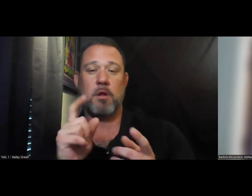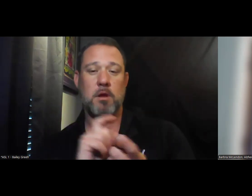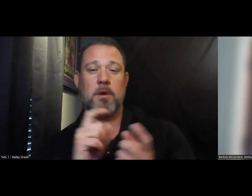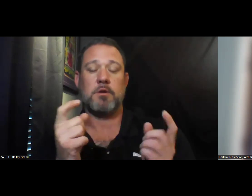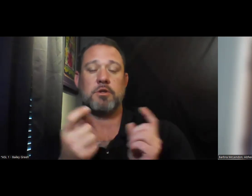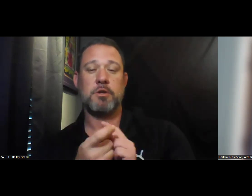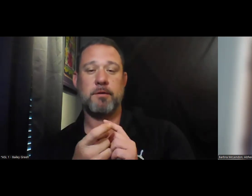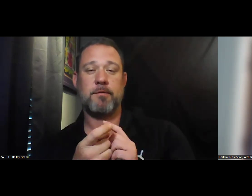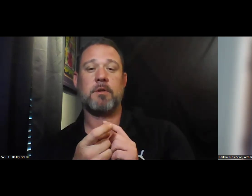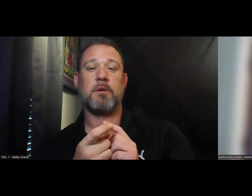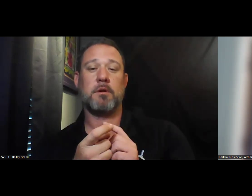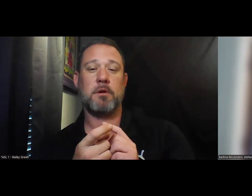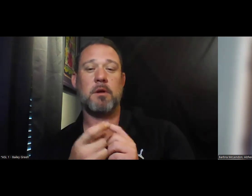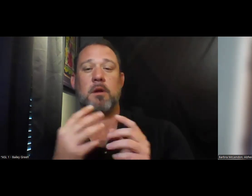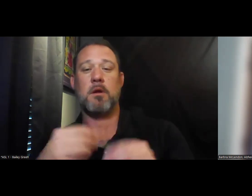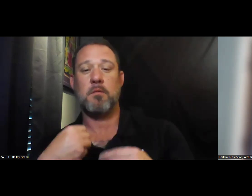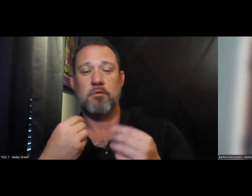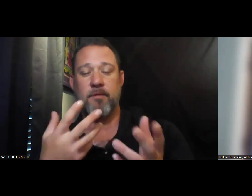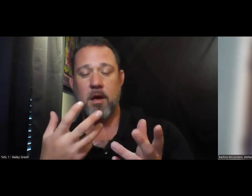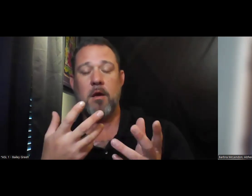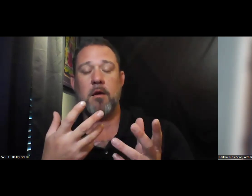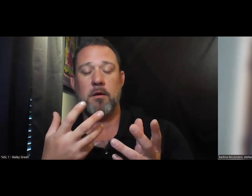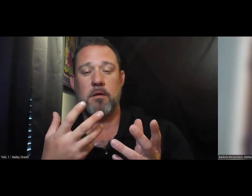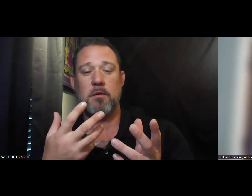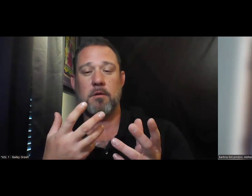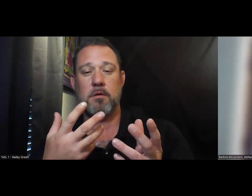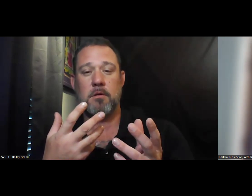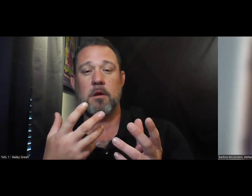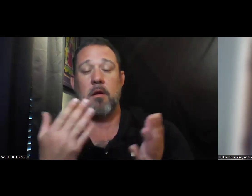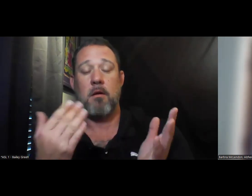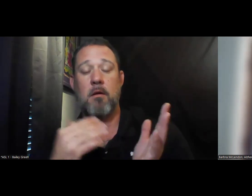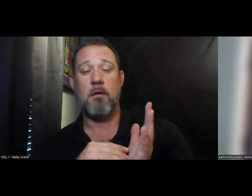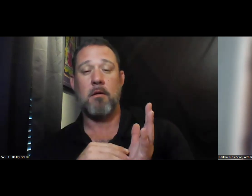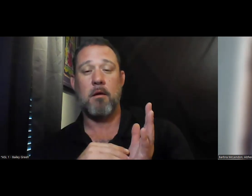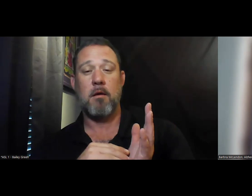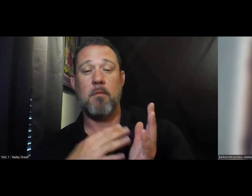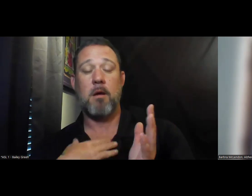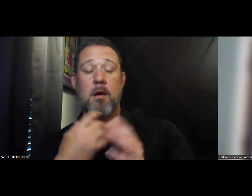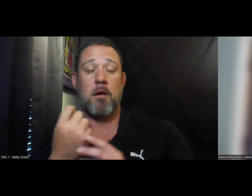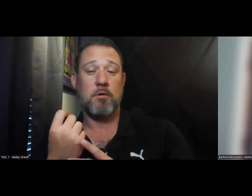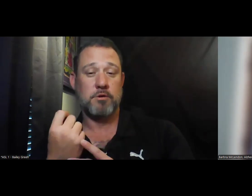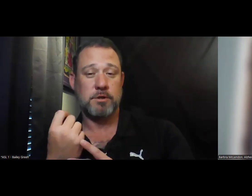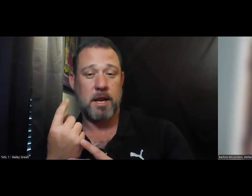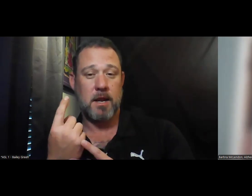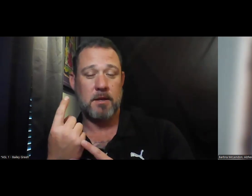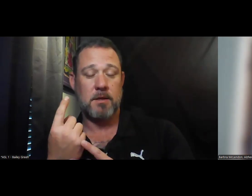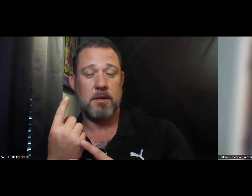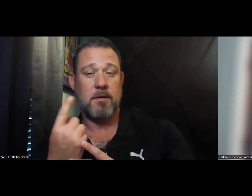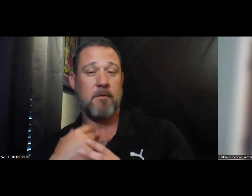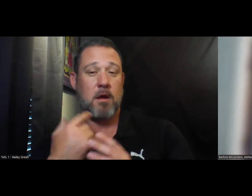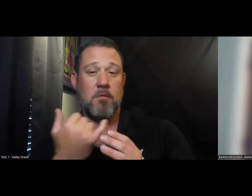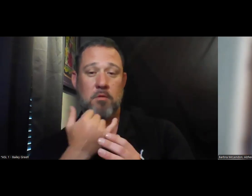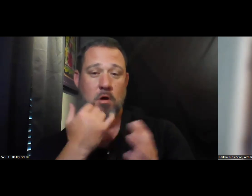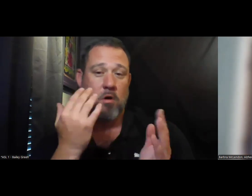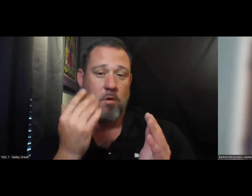in the way that they have been provided. And so, and again, if my understanding, so if I'm wrong, hopefully someone